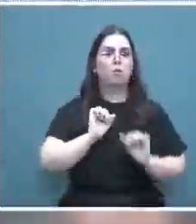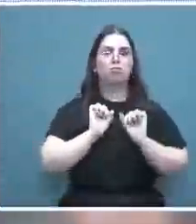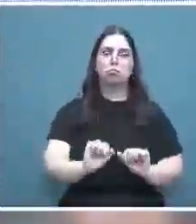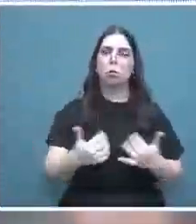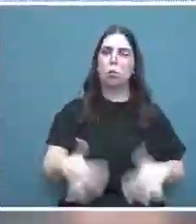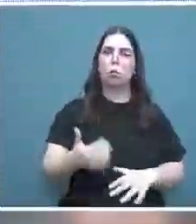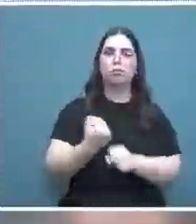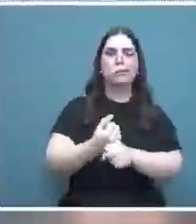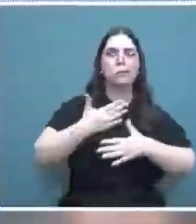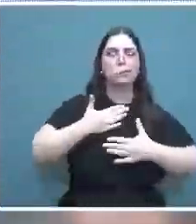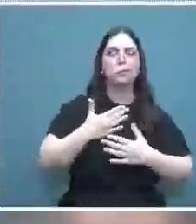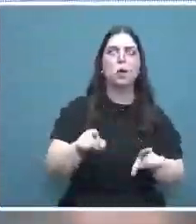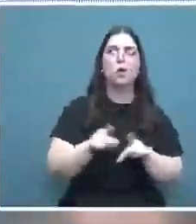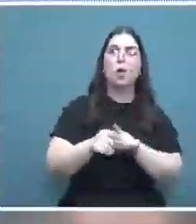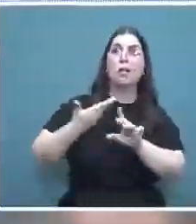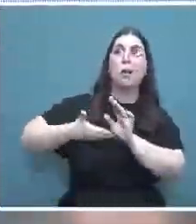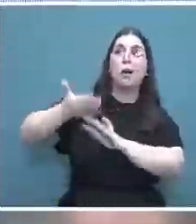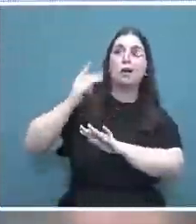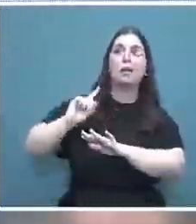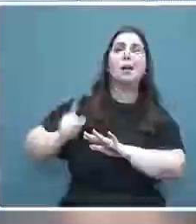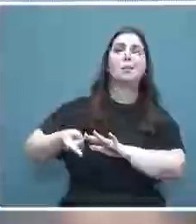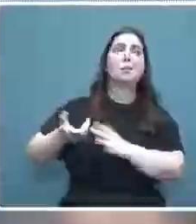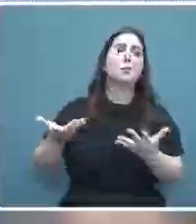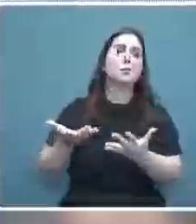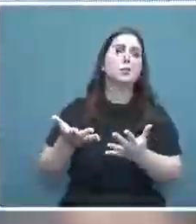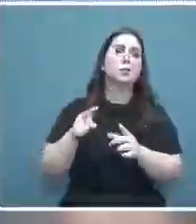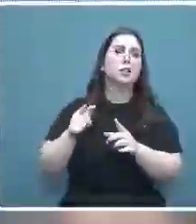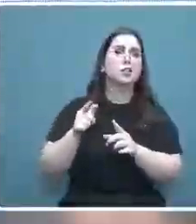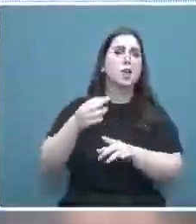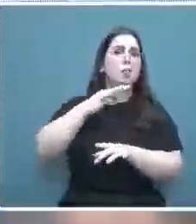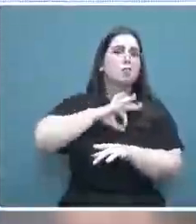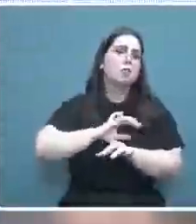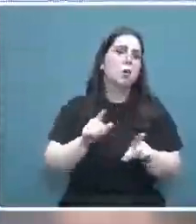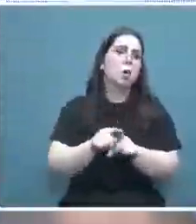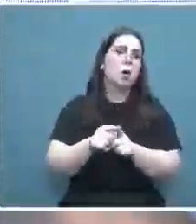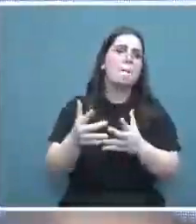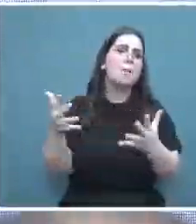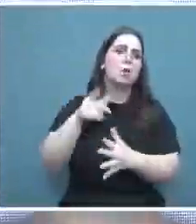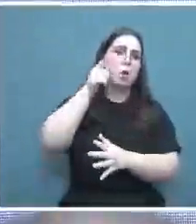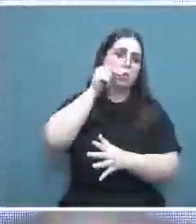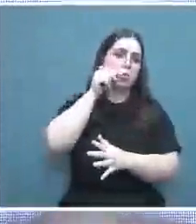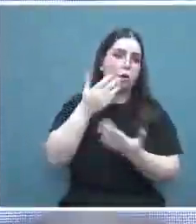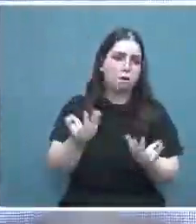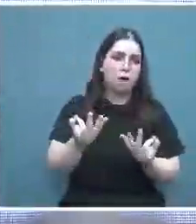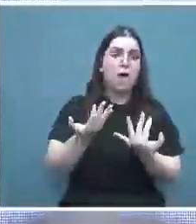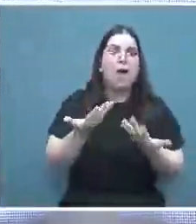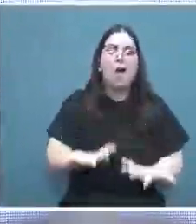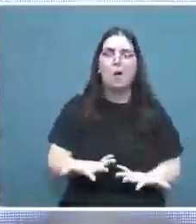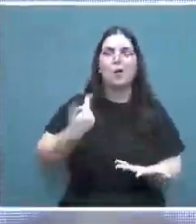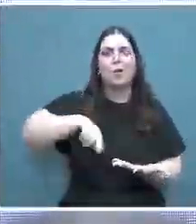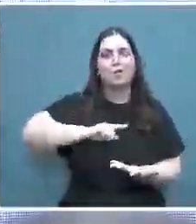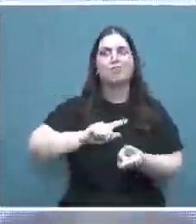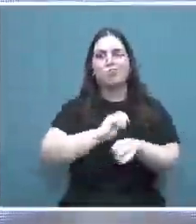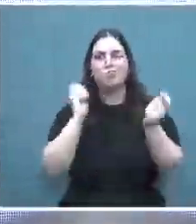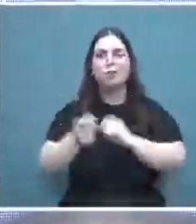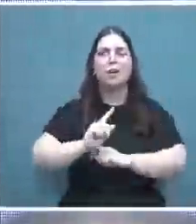previously we called like mostly like profession for men. So now we have courses how